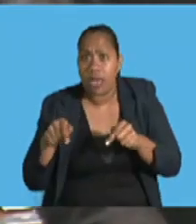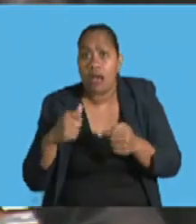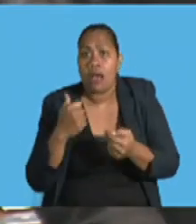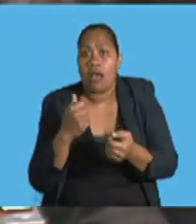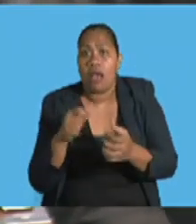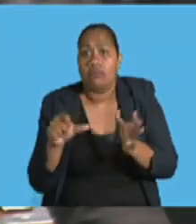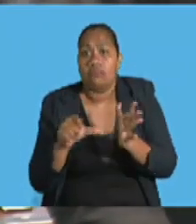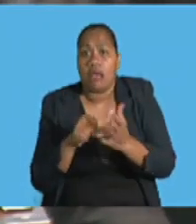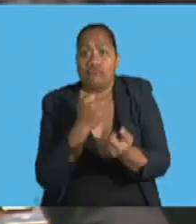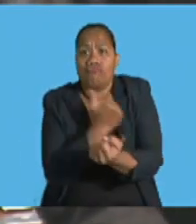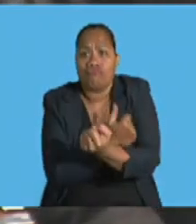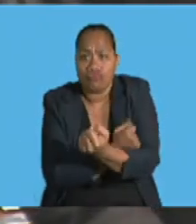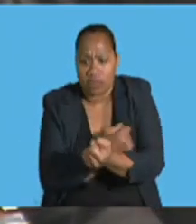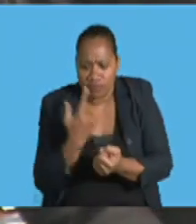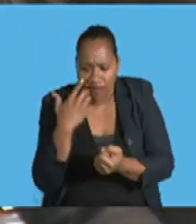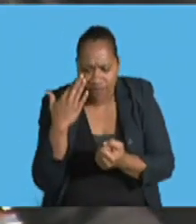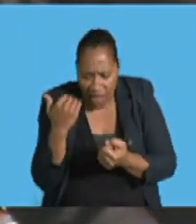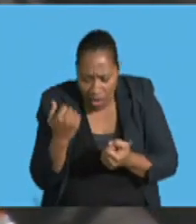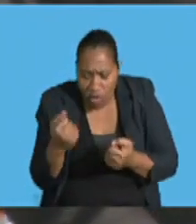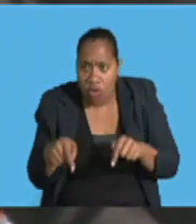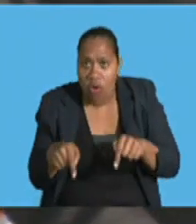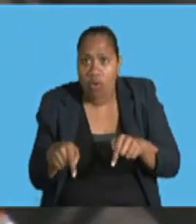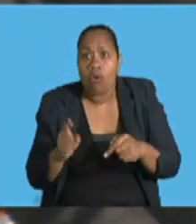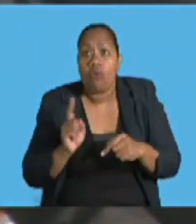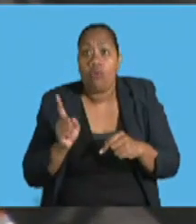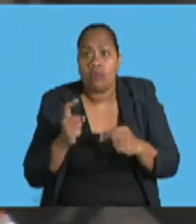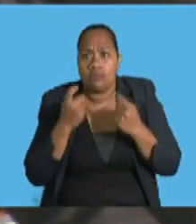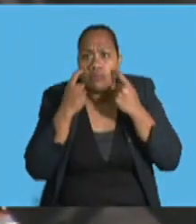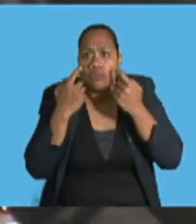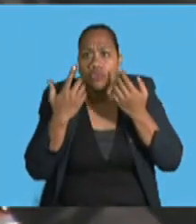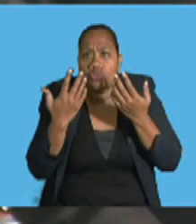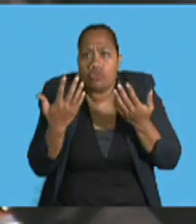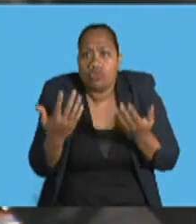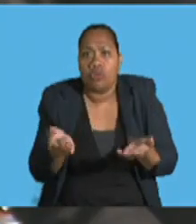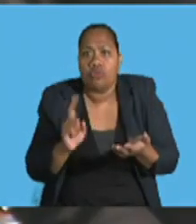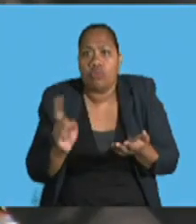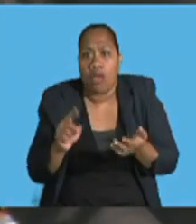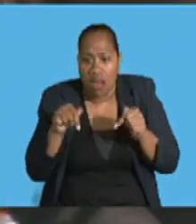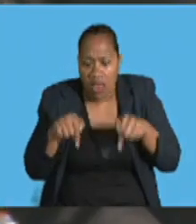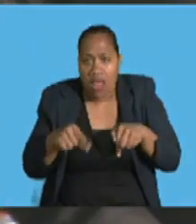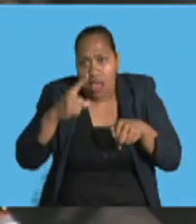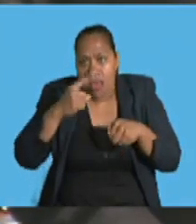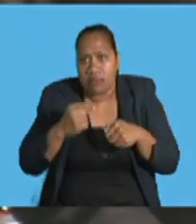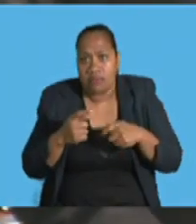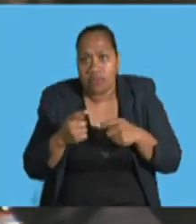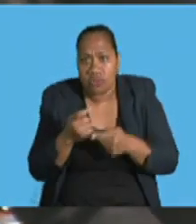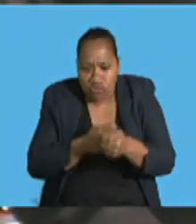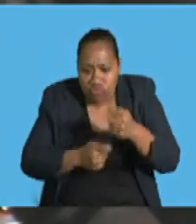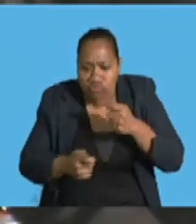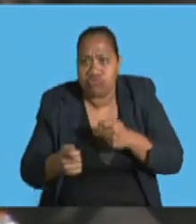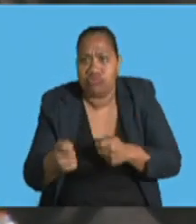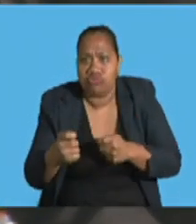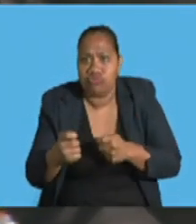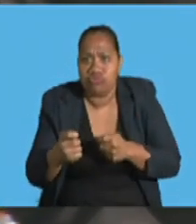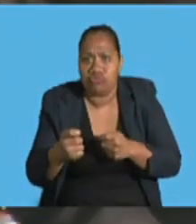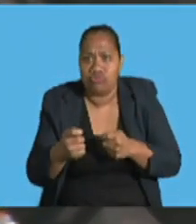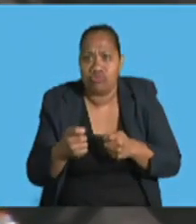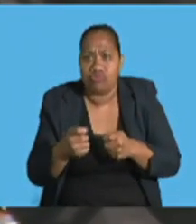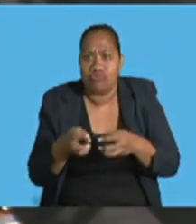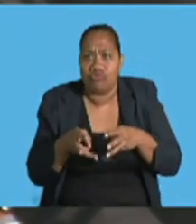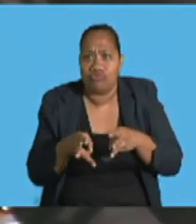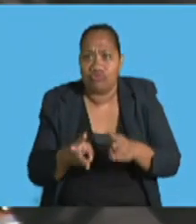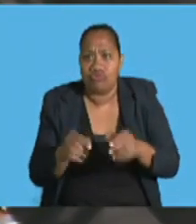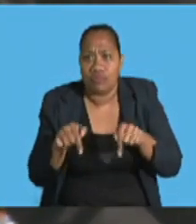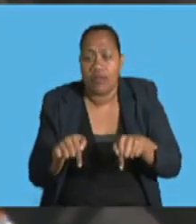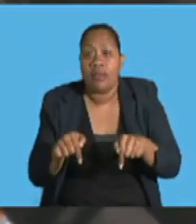inland shores indicates our vulnerability to drug trade routes. To overcome this vulnerability,